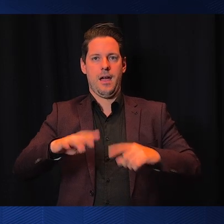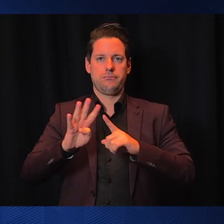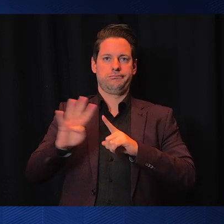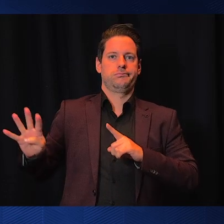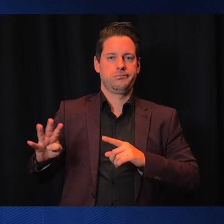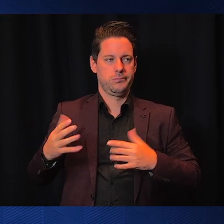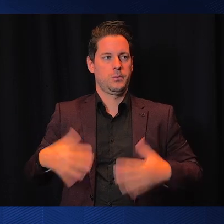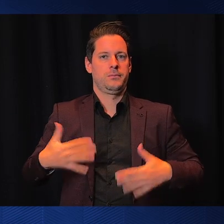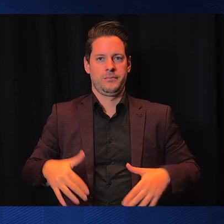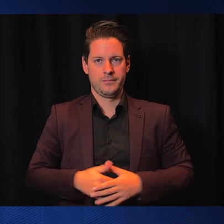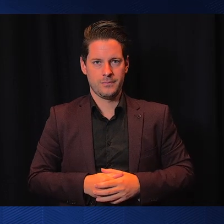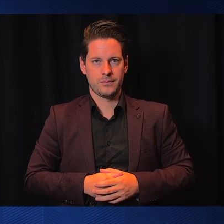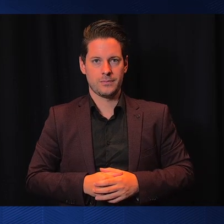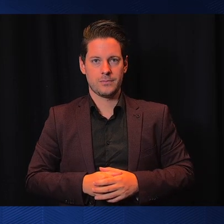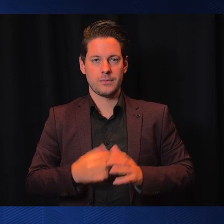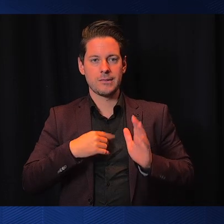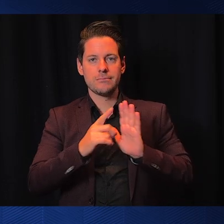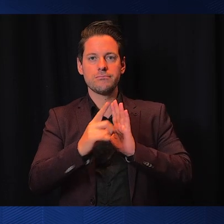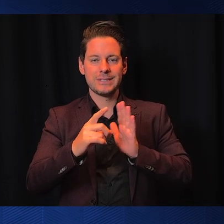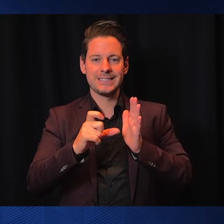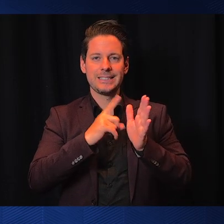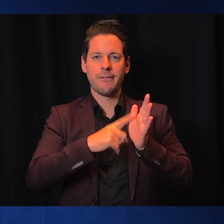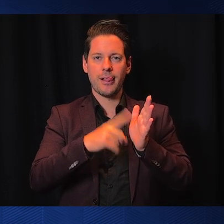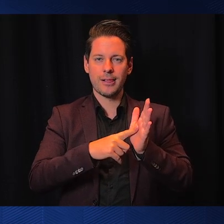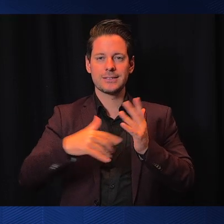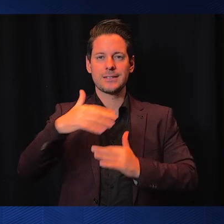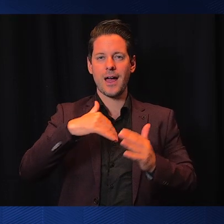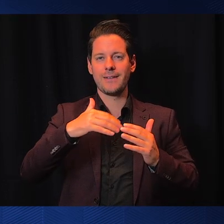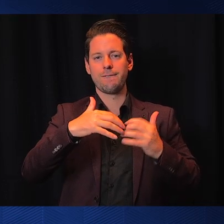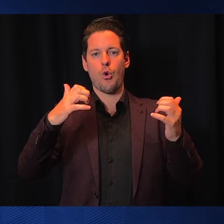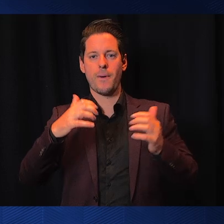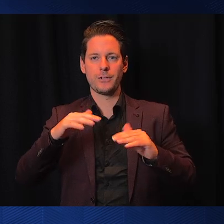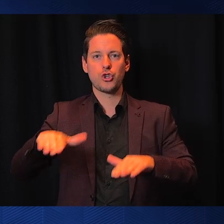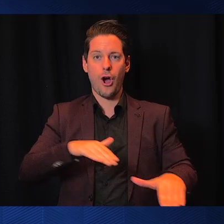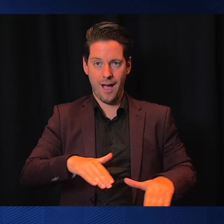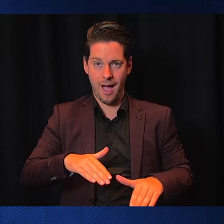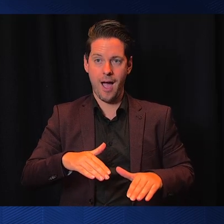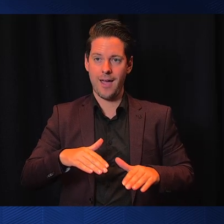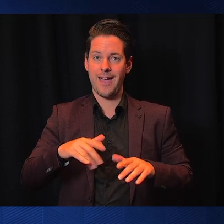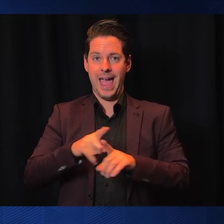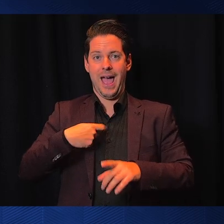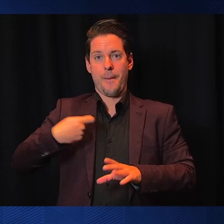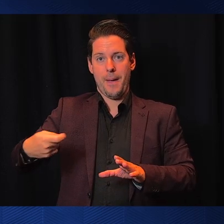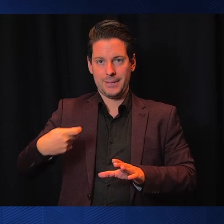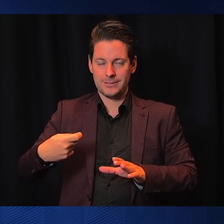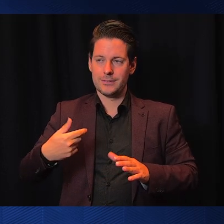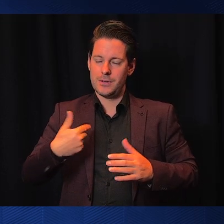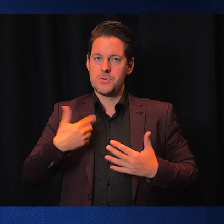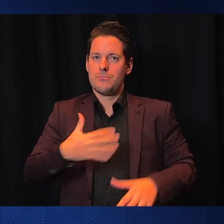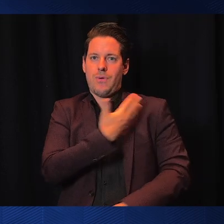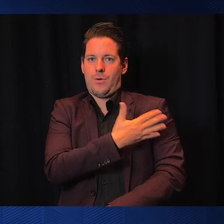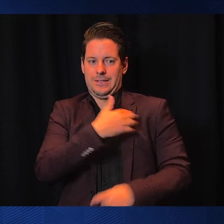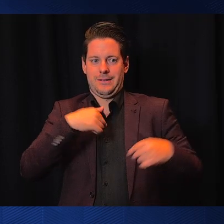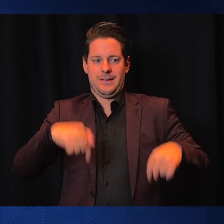platform on behalf of Civil Society Forum of Tonga and our members. The contribution of